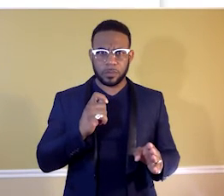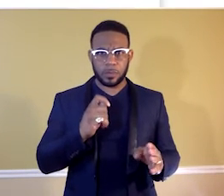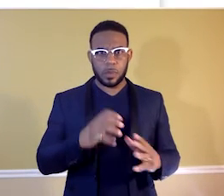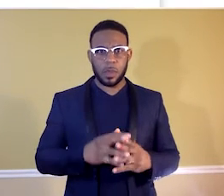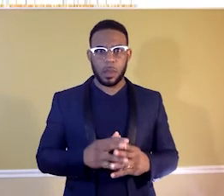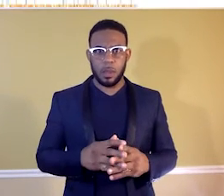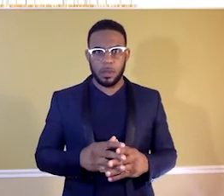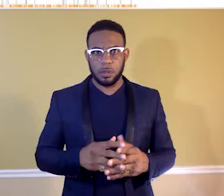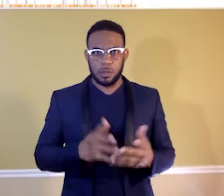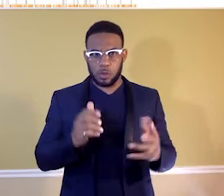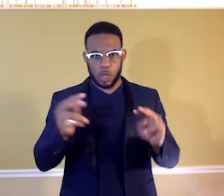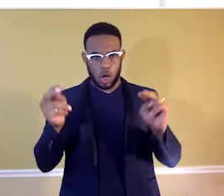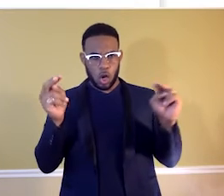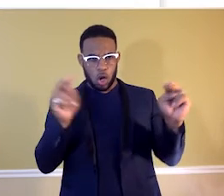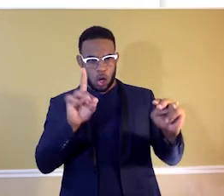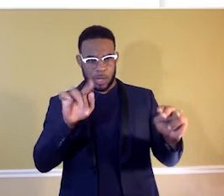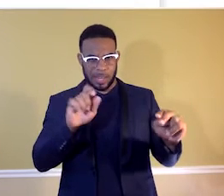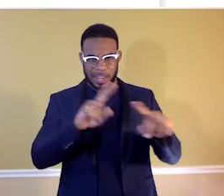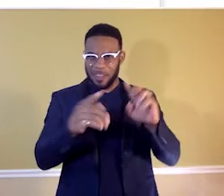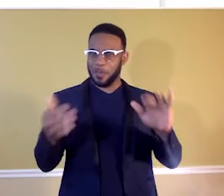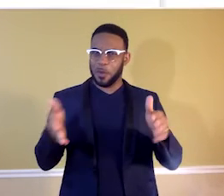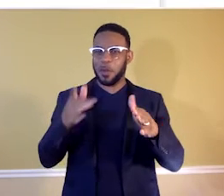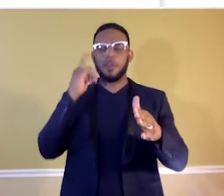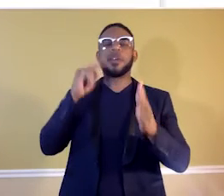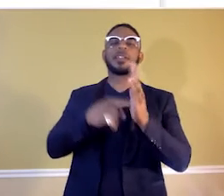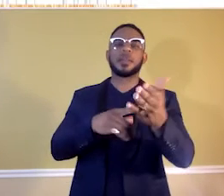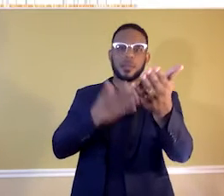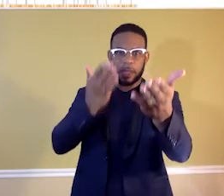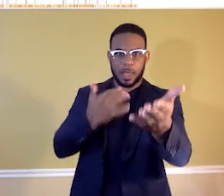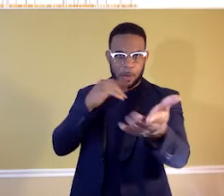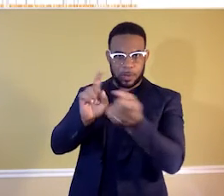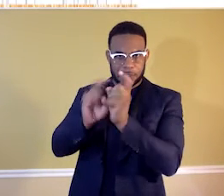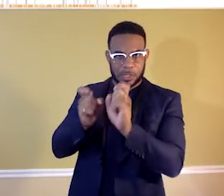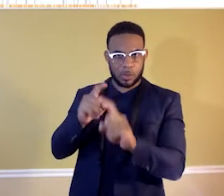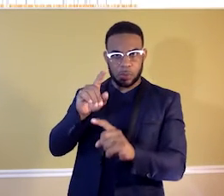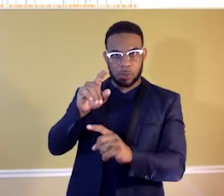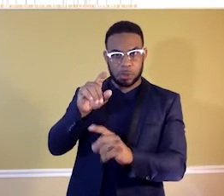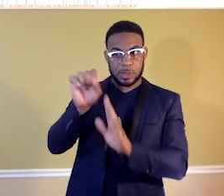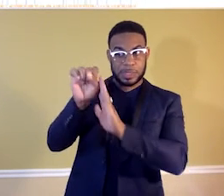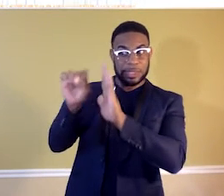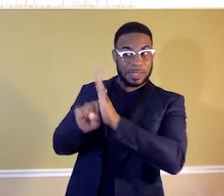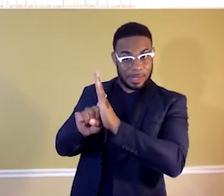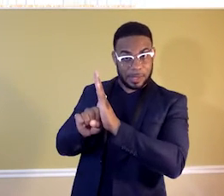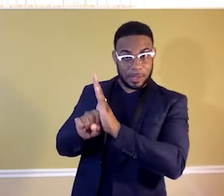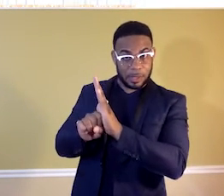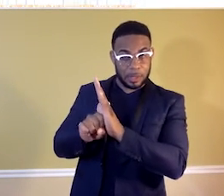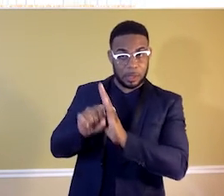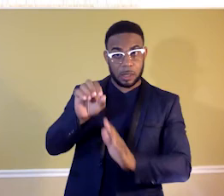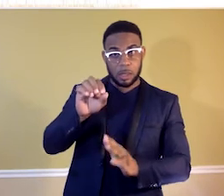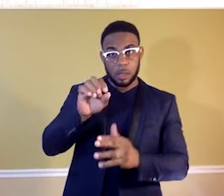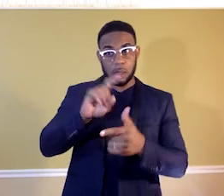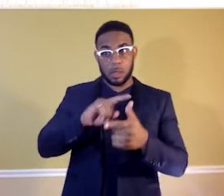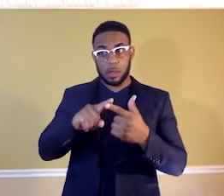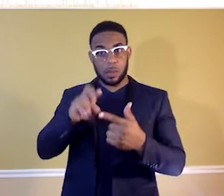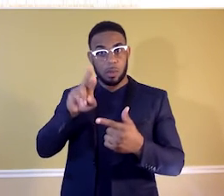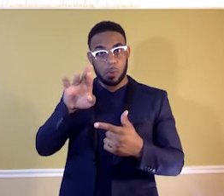just look at the data in a different way. So for example, here, I'm going to change it to state and race.